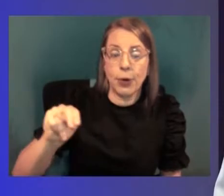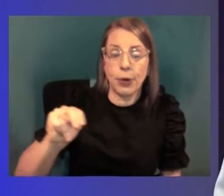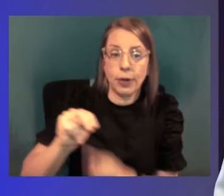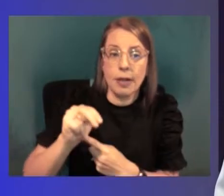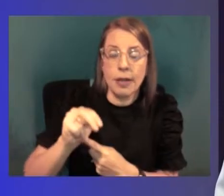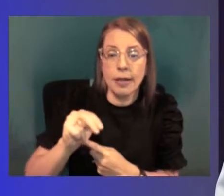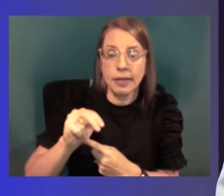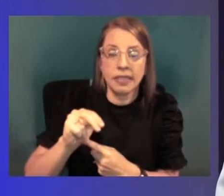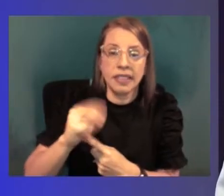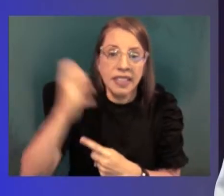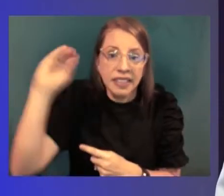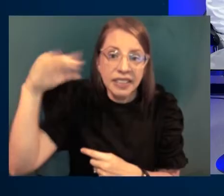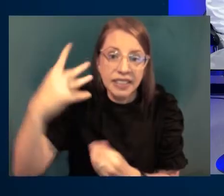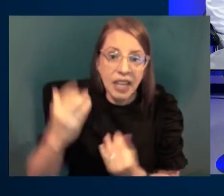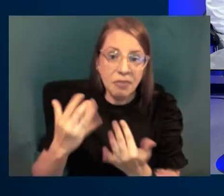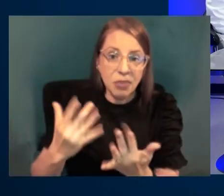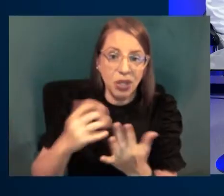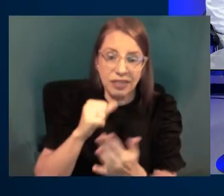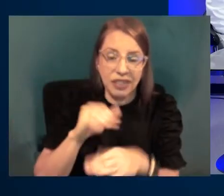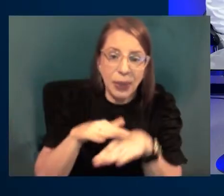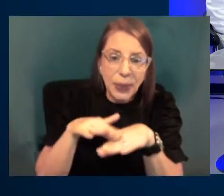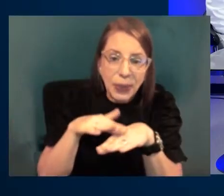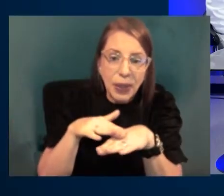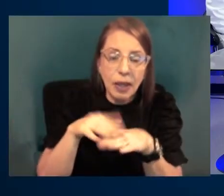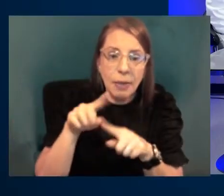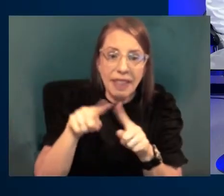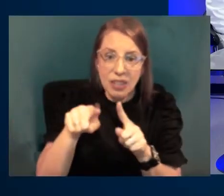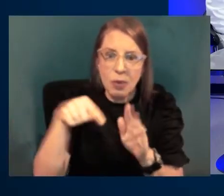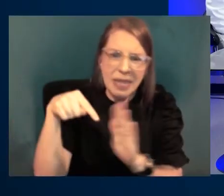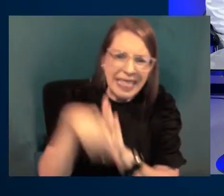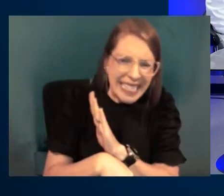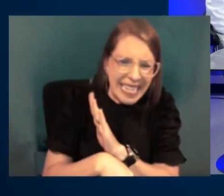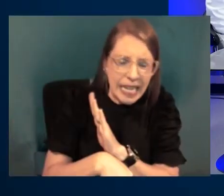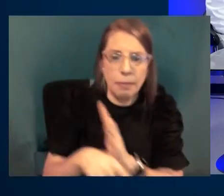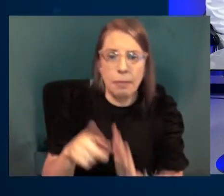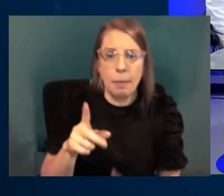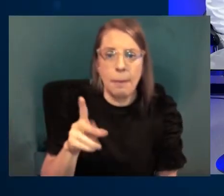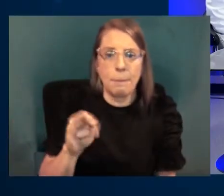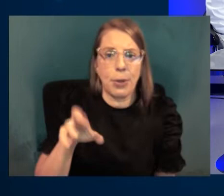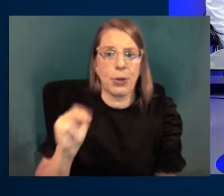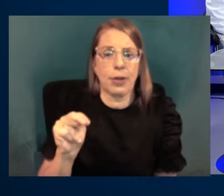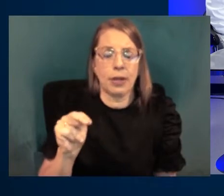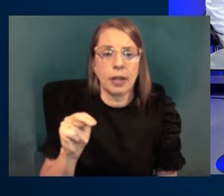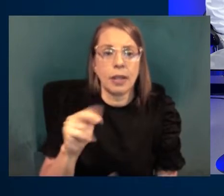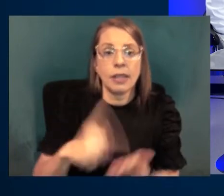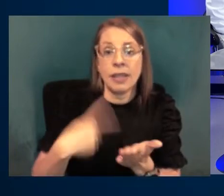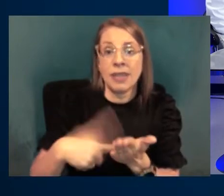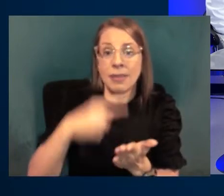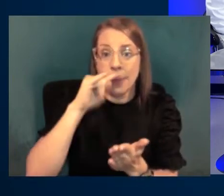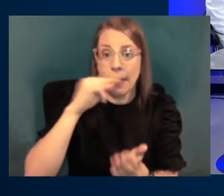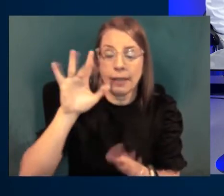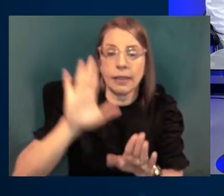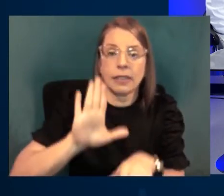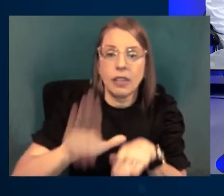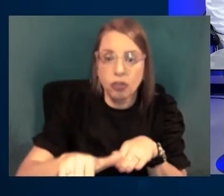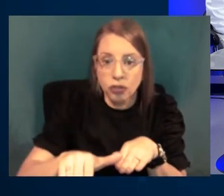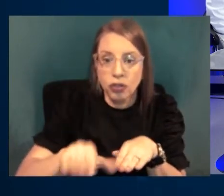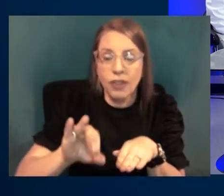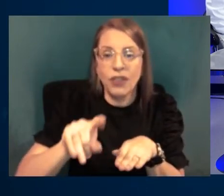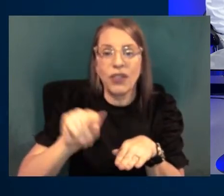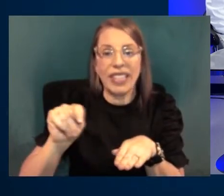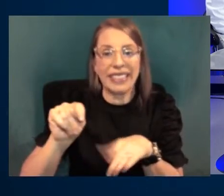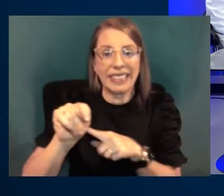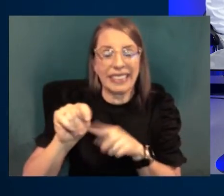not deep at all. This would be absolutely a deep burn. Kids sometimes step on these with their feet. Absolutely. Yeah, I might be speaking